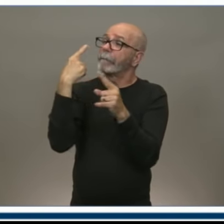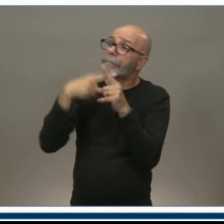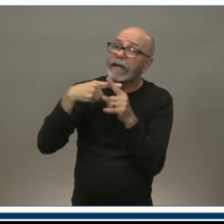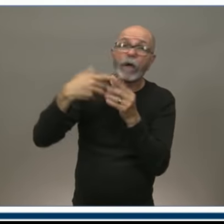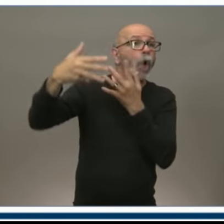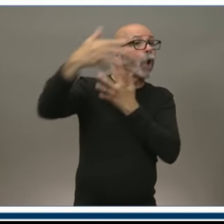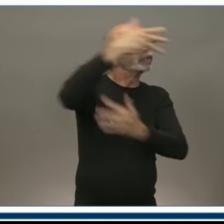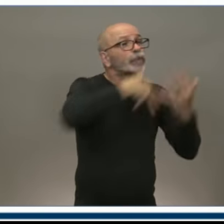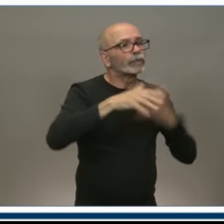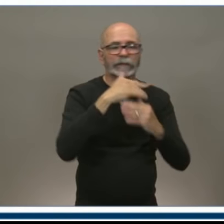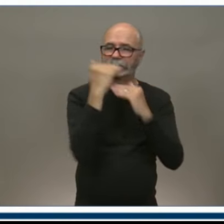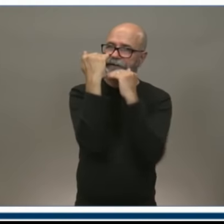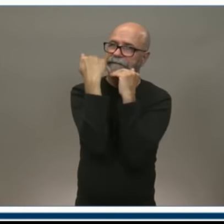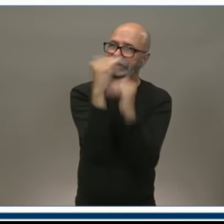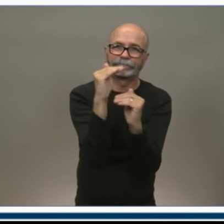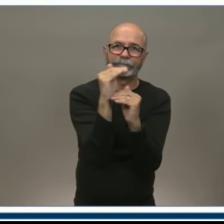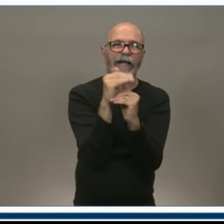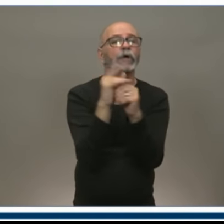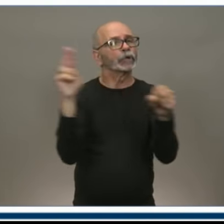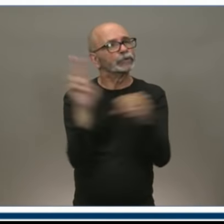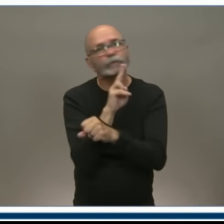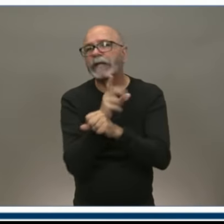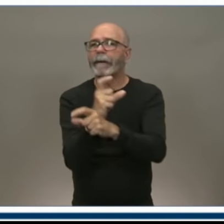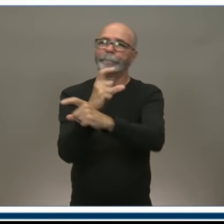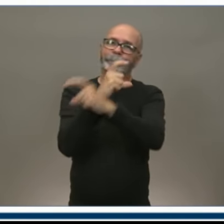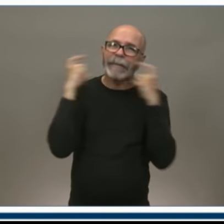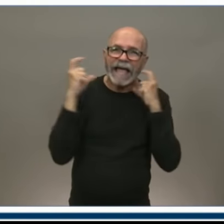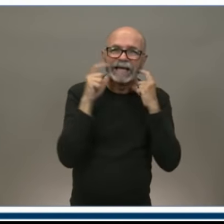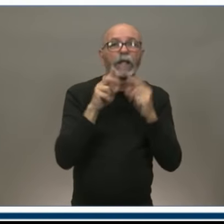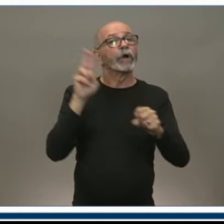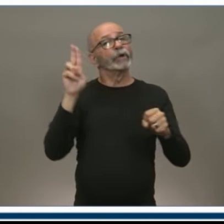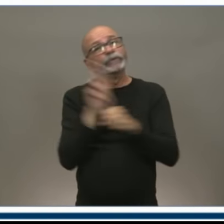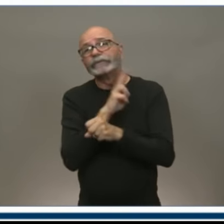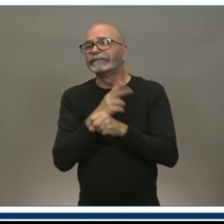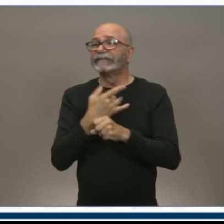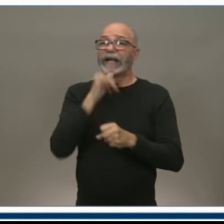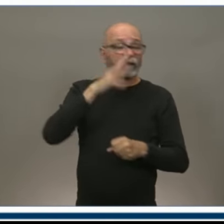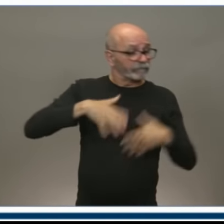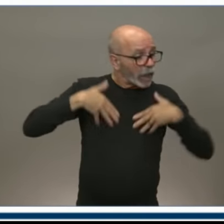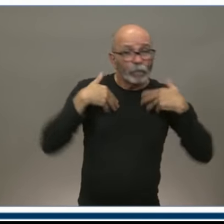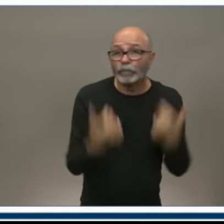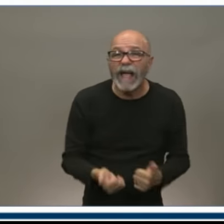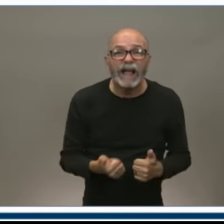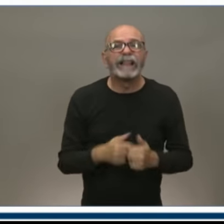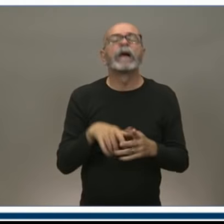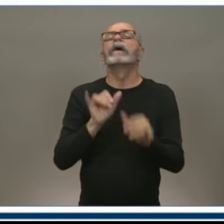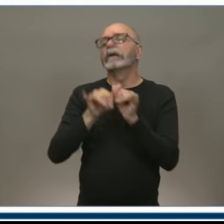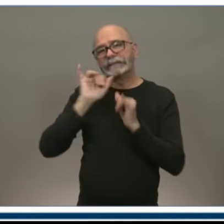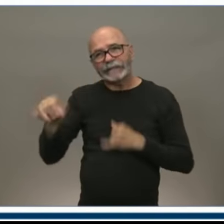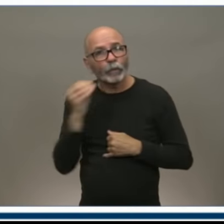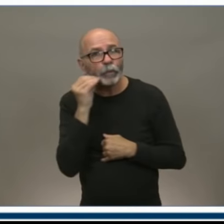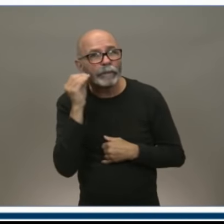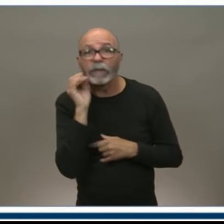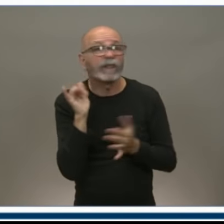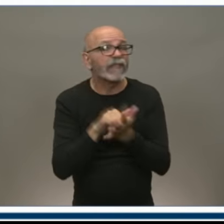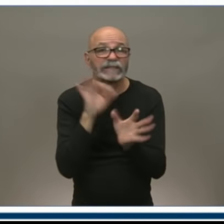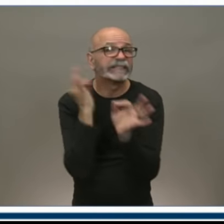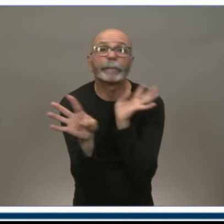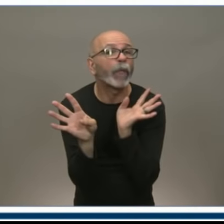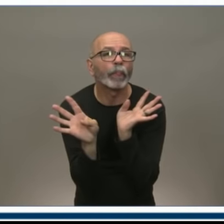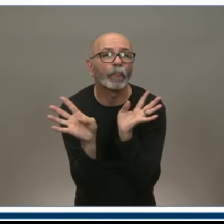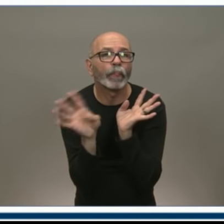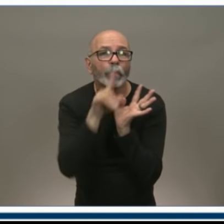use masks, wear your mask and wear it properly. If you're not feeling well, just stay home. It's those simple steps, but it